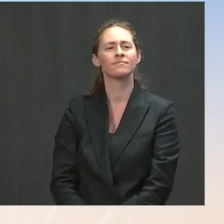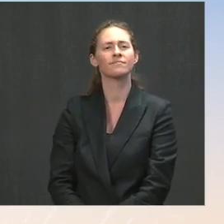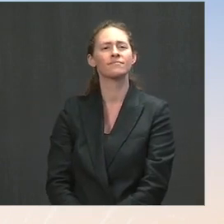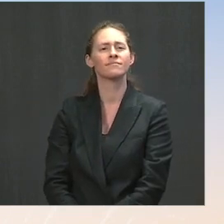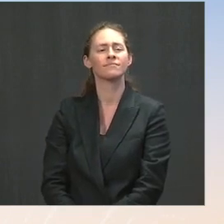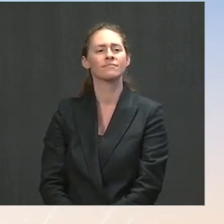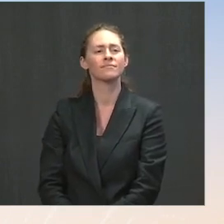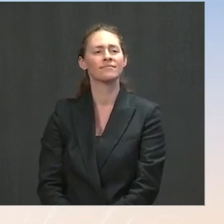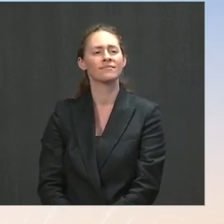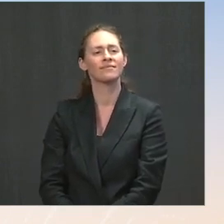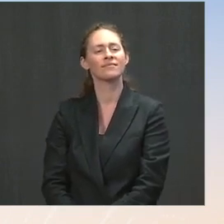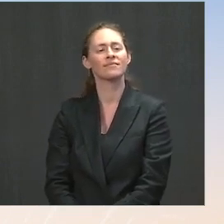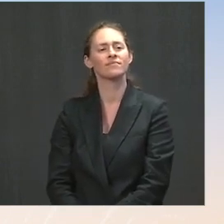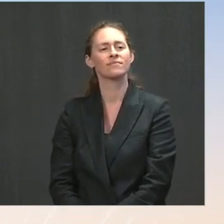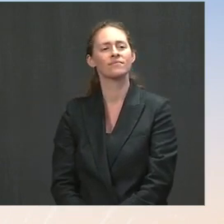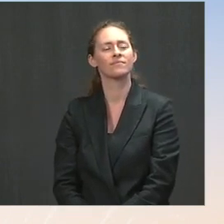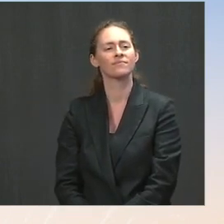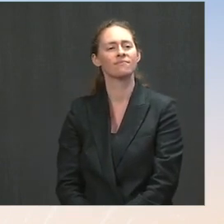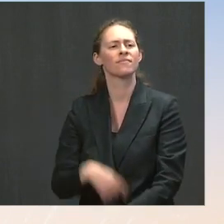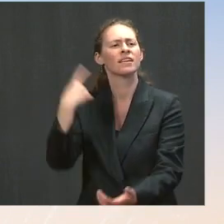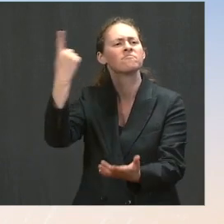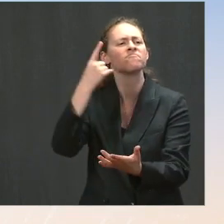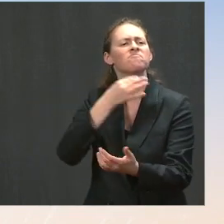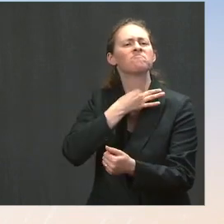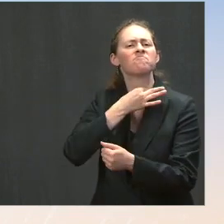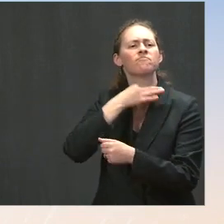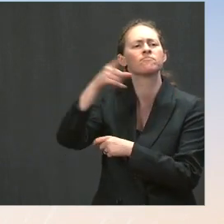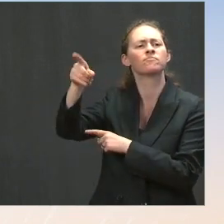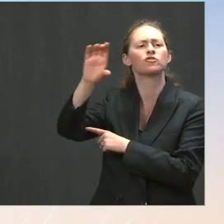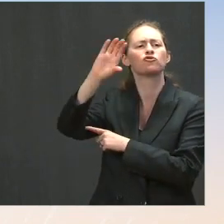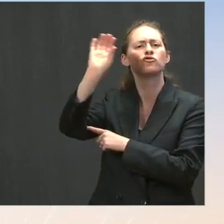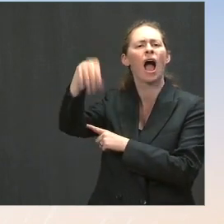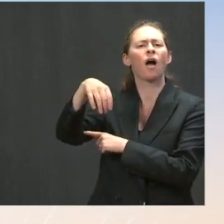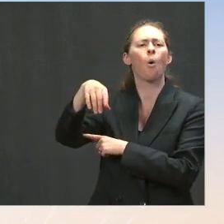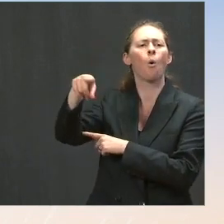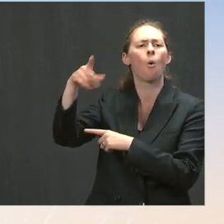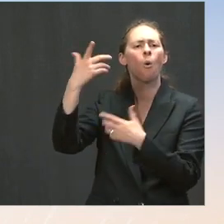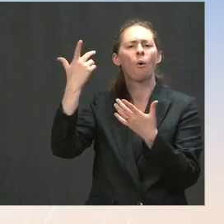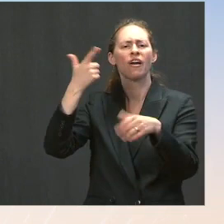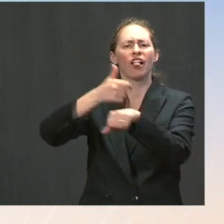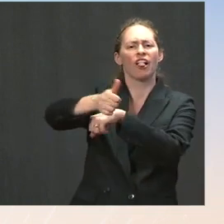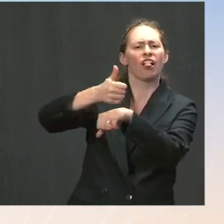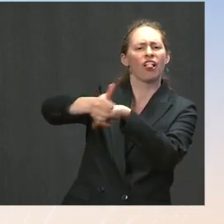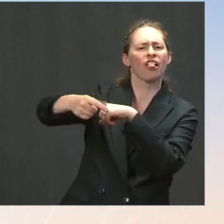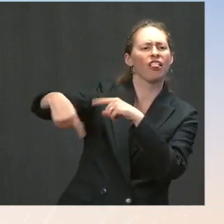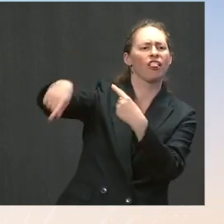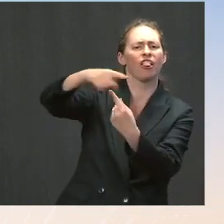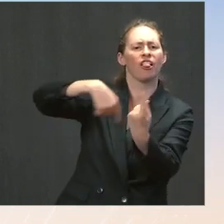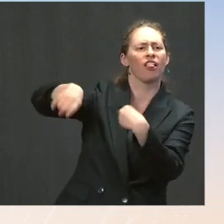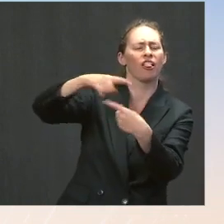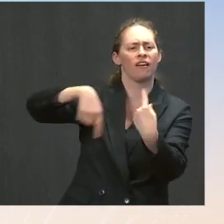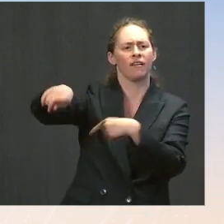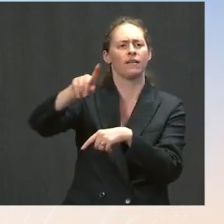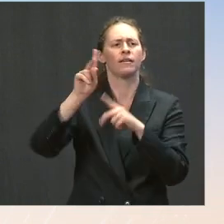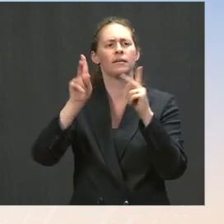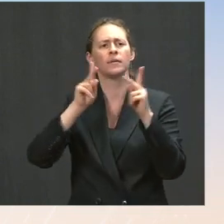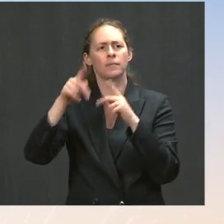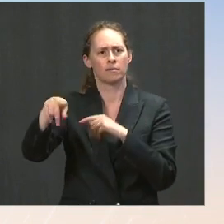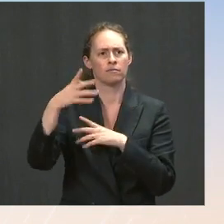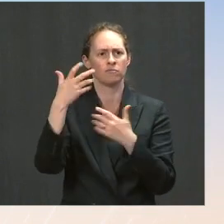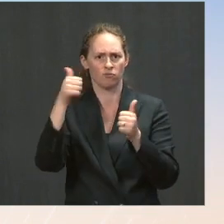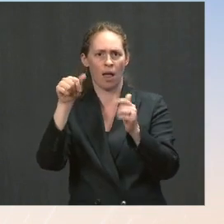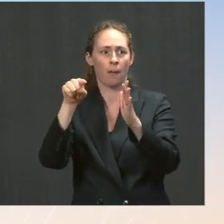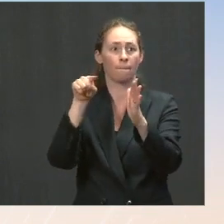the superintendent of police there is blaming courts for releasing attempted murderers on electronic surveillance. Does the president